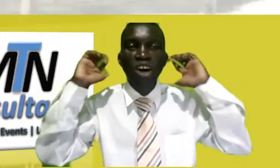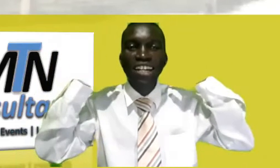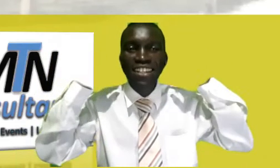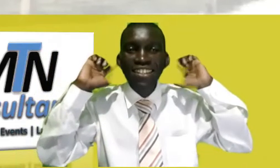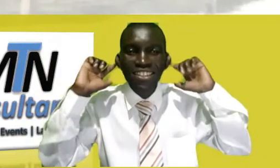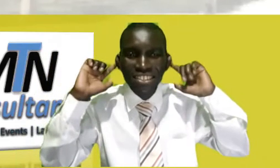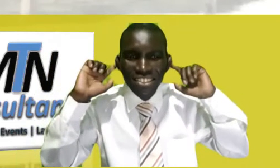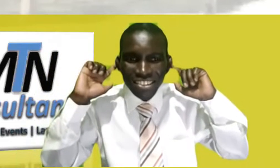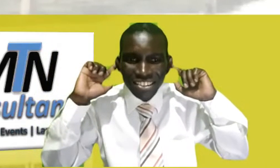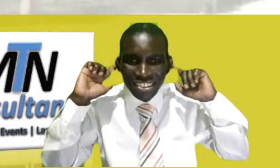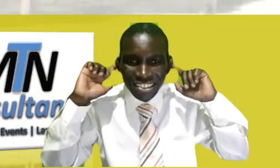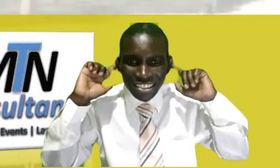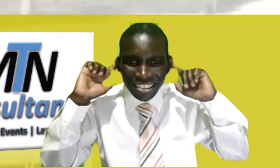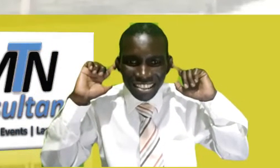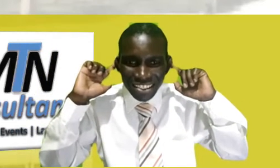some who are like this.